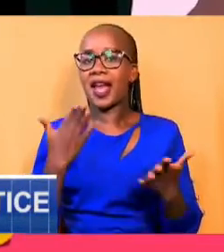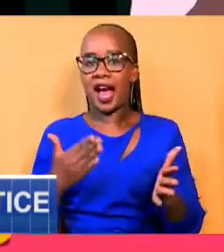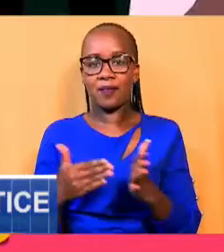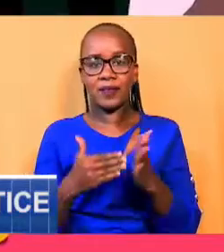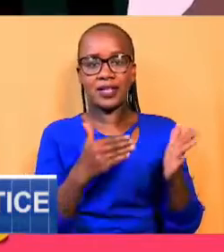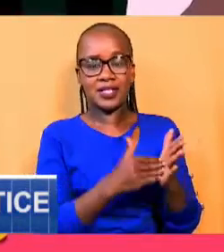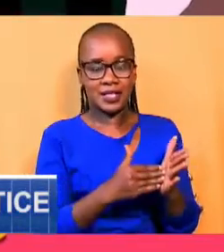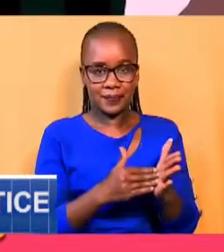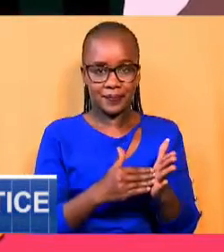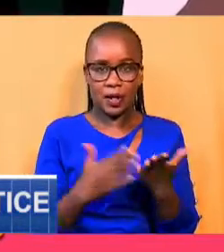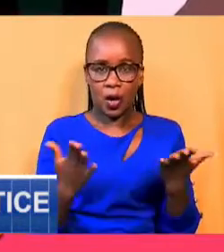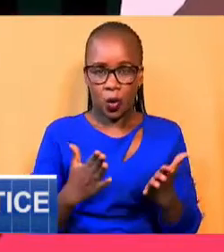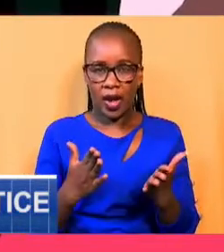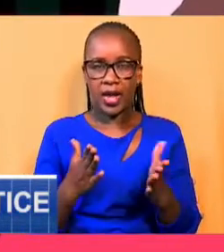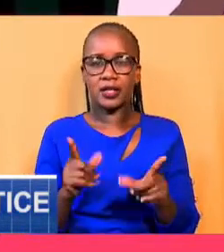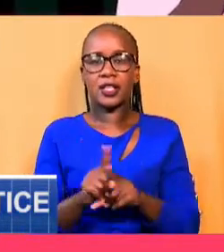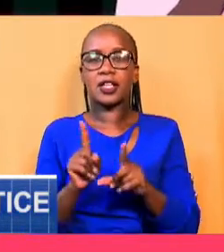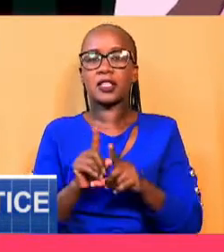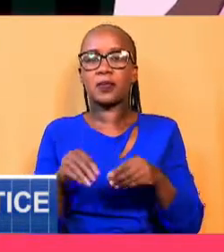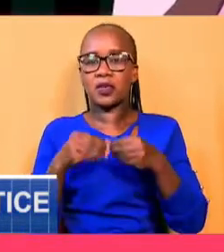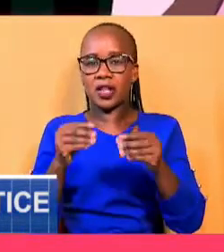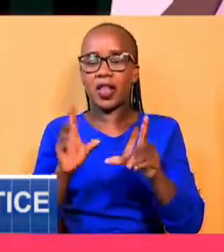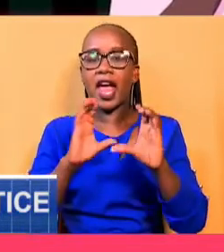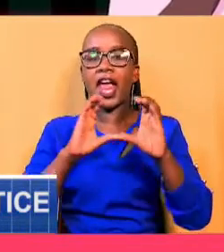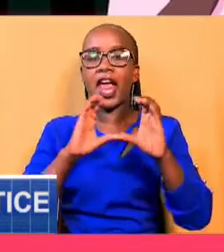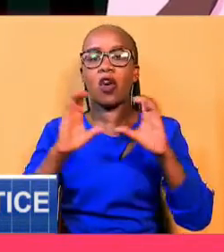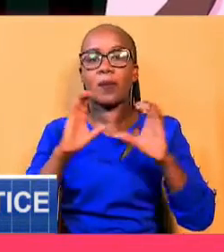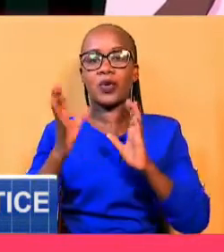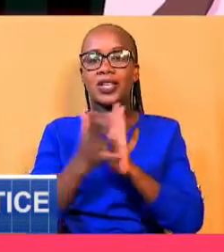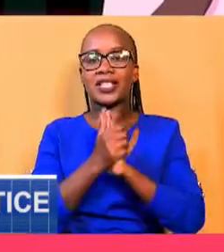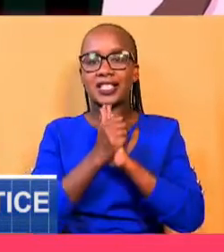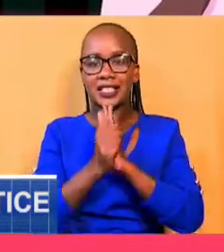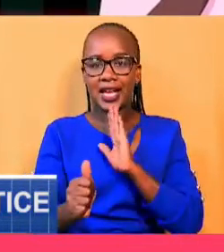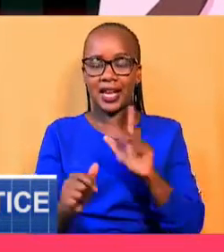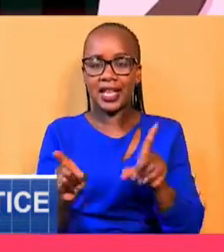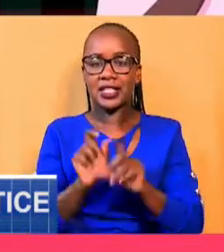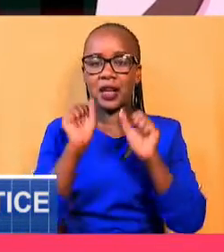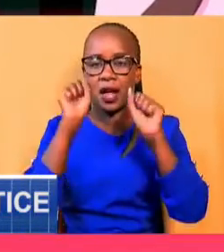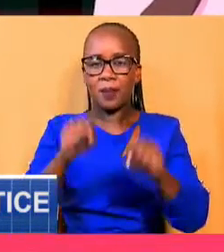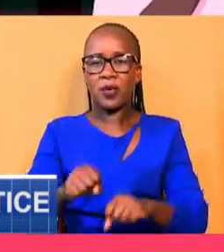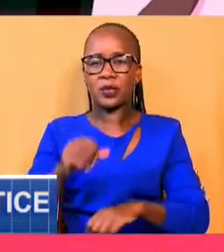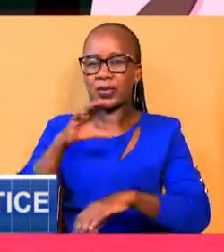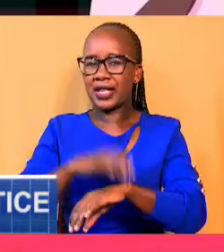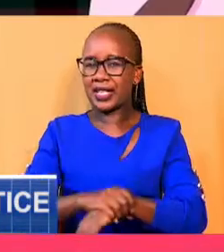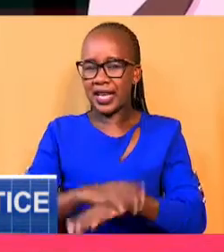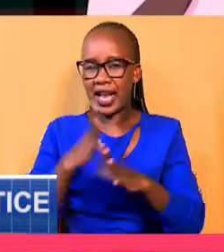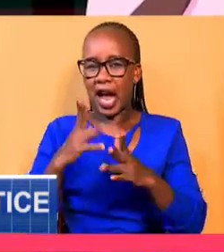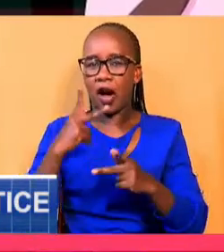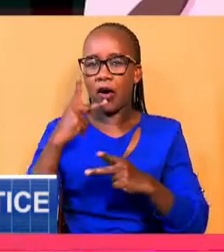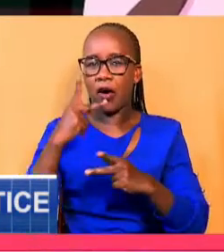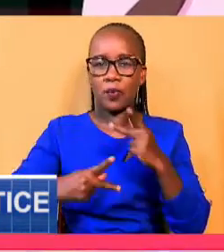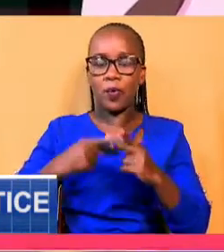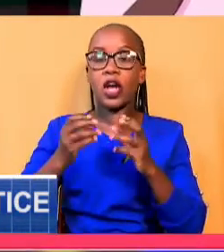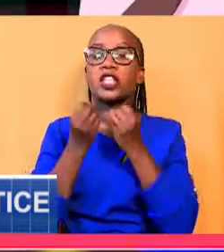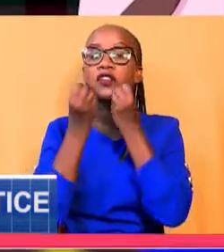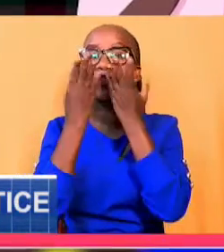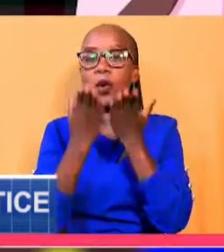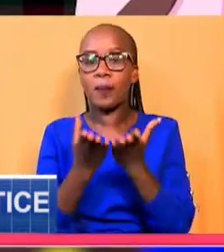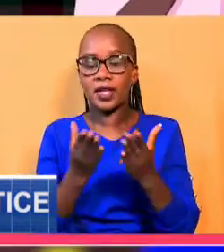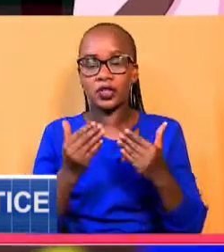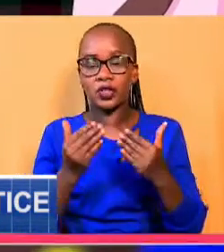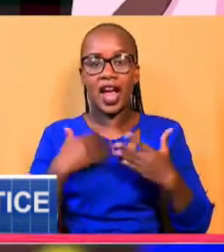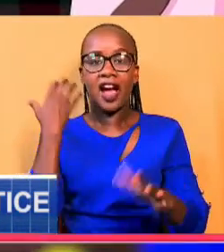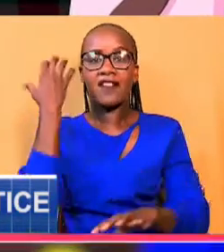limited language ability, comprehension, and communication skills, and may take longer to process information